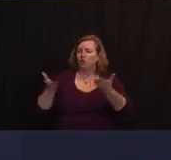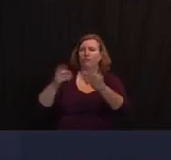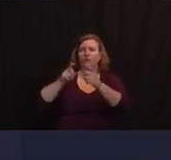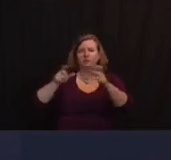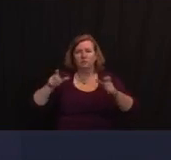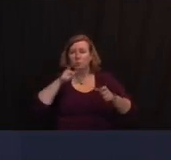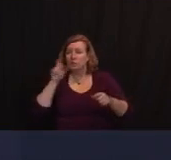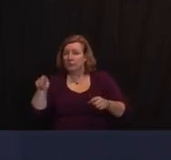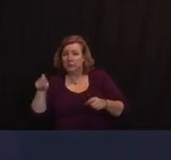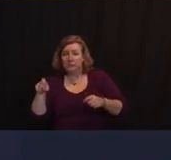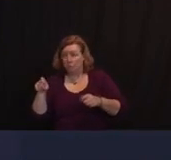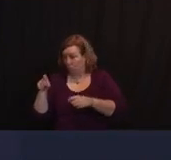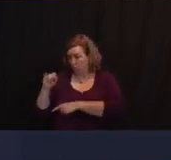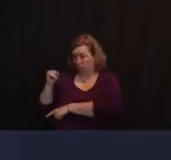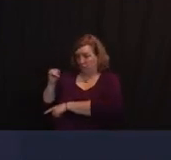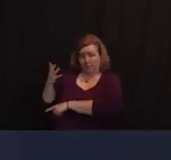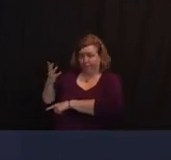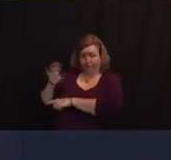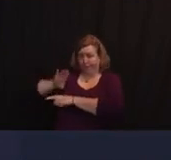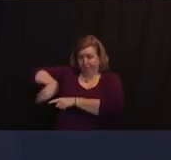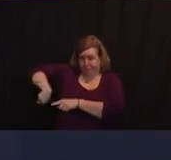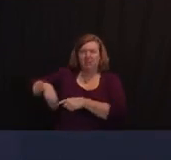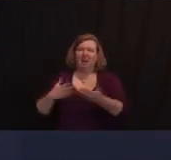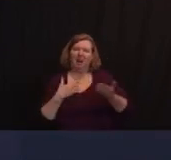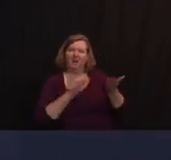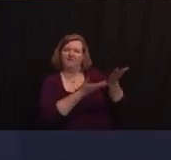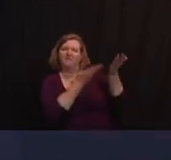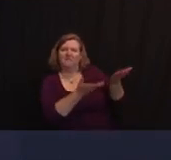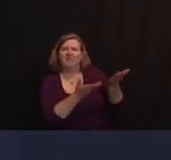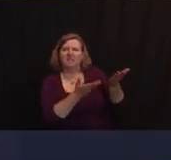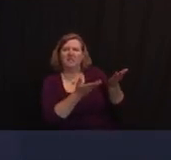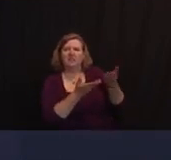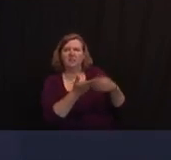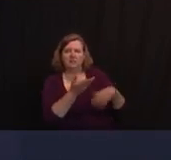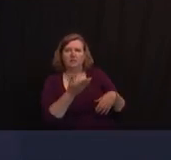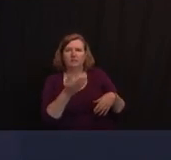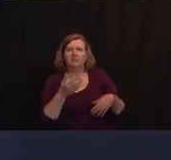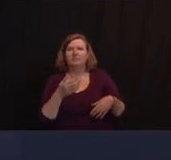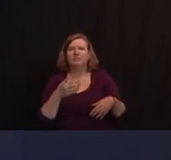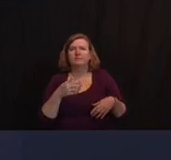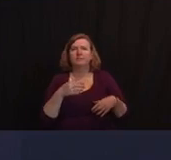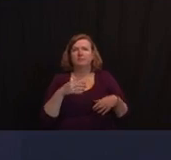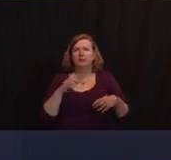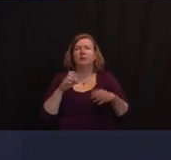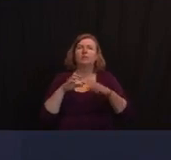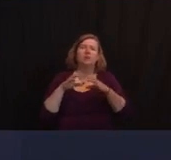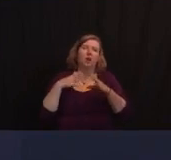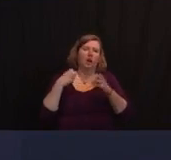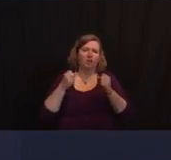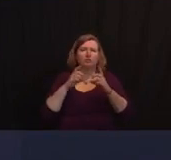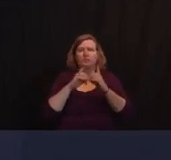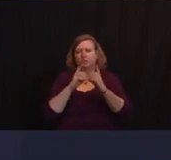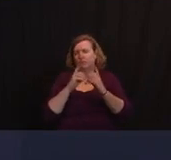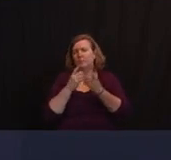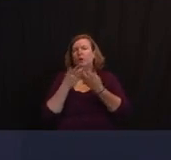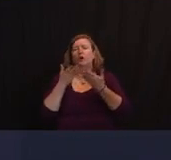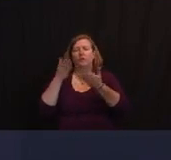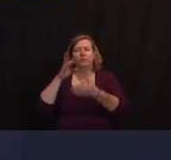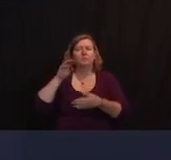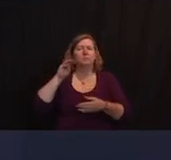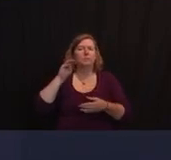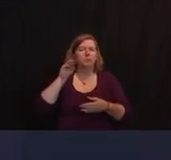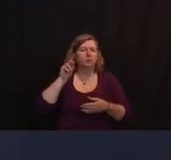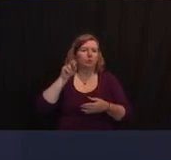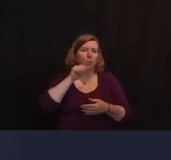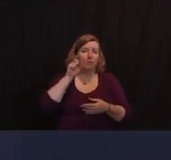J&J vaccine. And the Somerset County Health Office will offer Moderna for those who were scheduled to